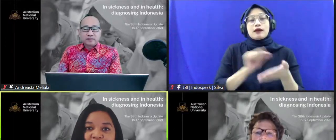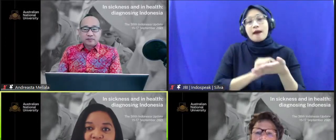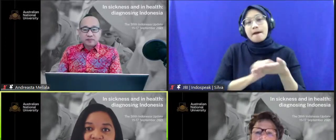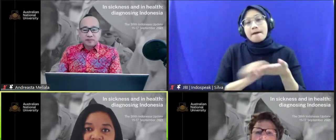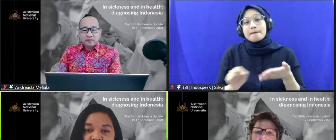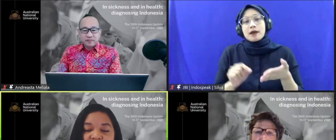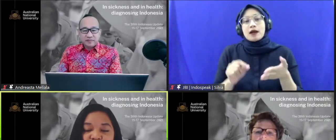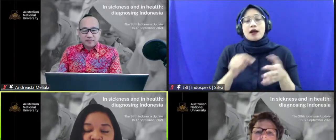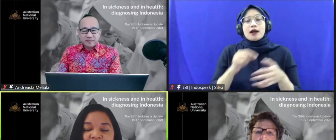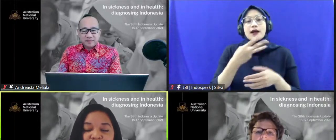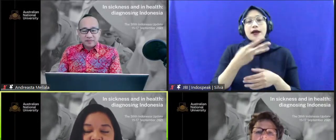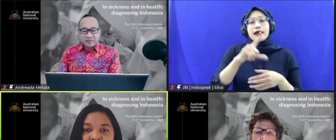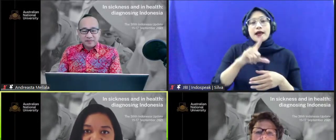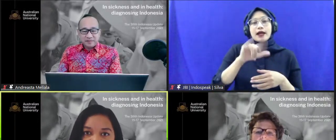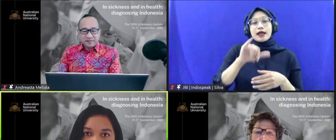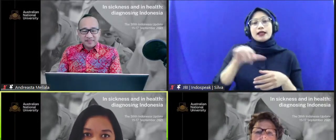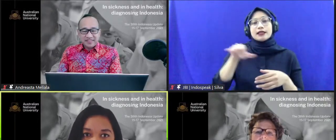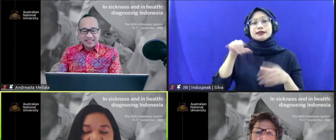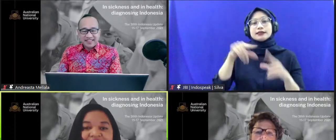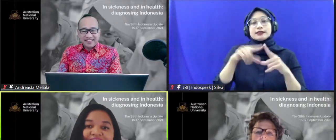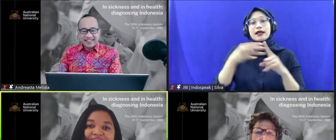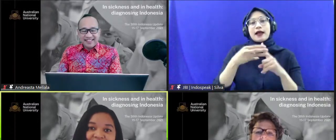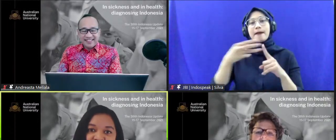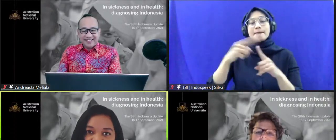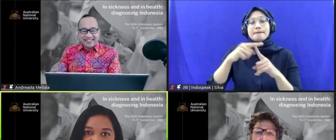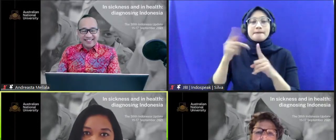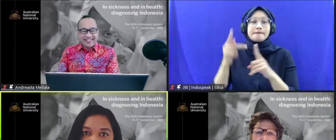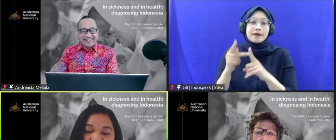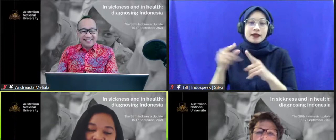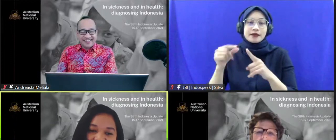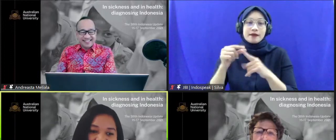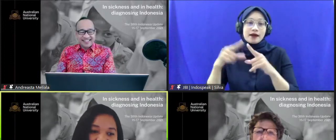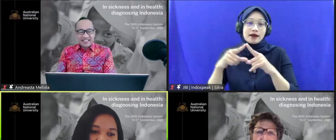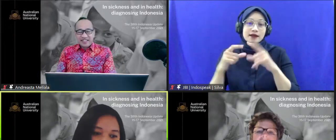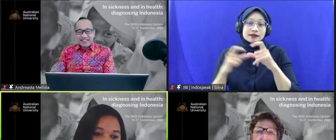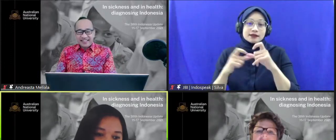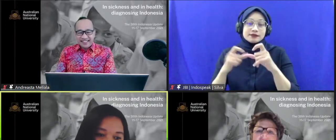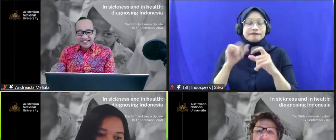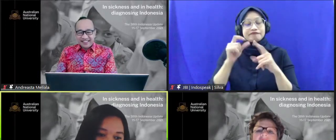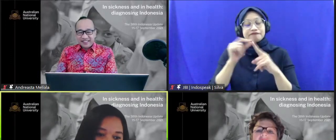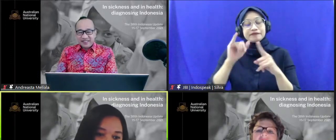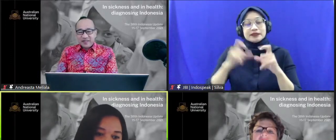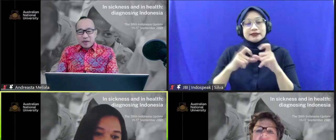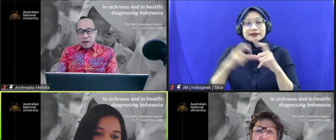kata orang Indonesia, waktu dan tempat dipersilahkan. The screen is yours, Ibu. Silahkan.